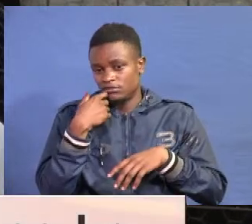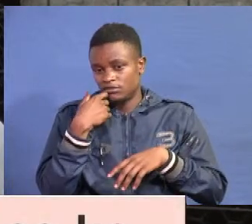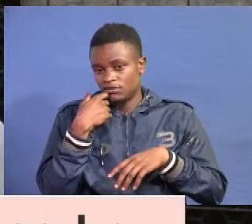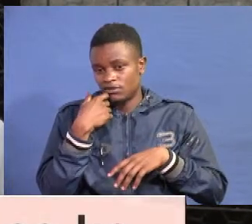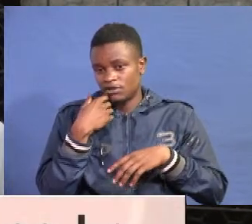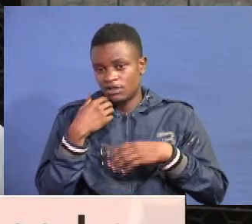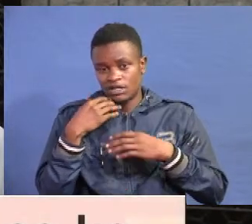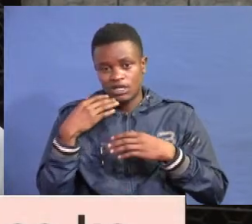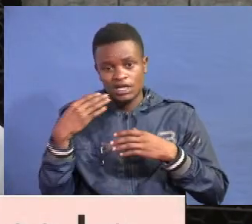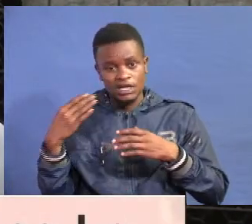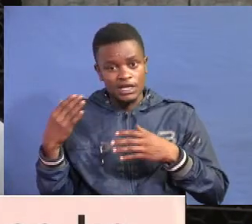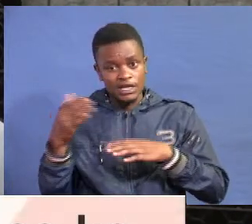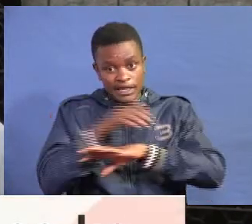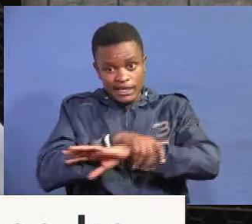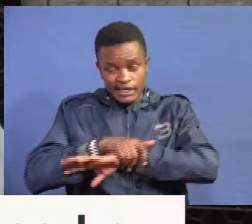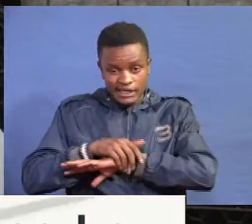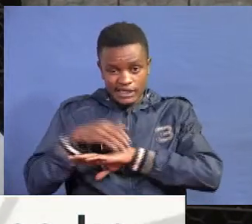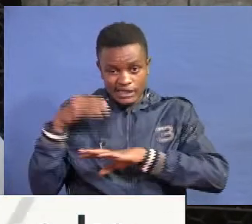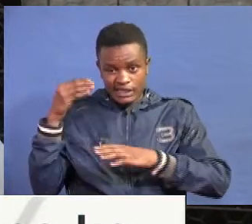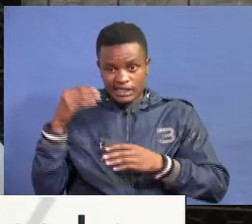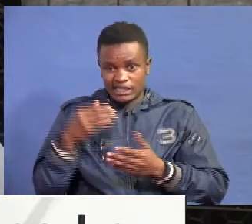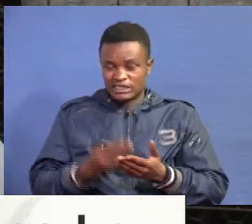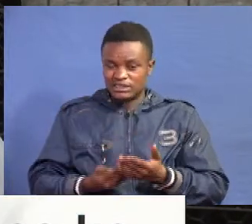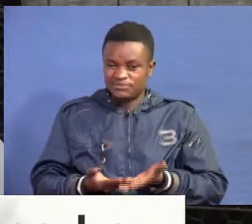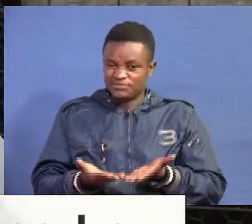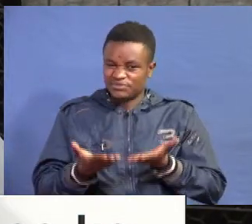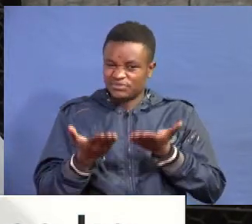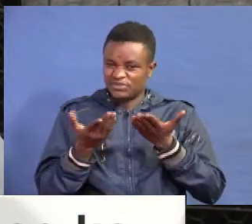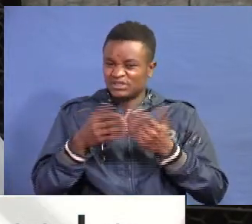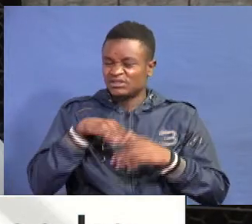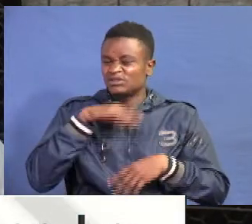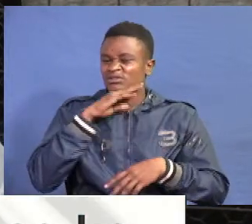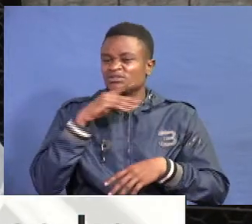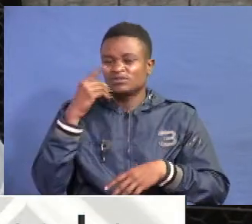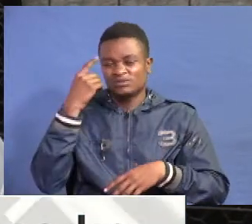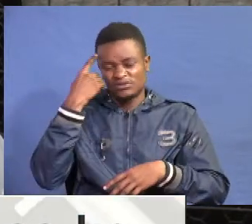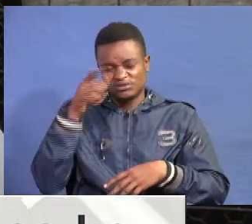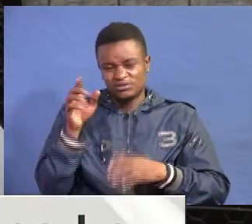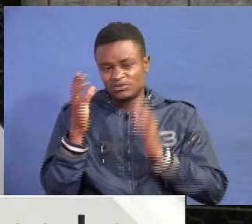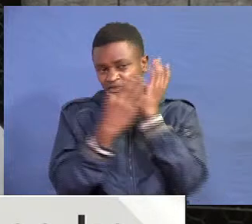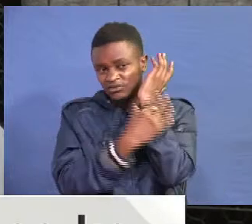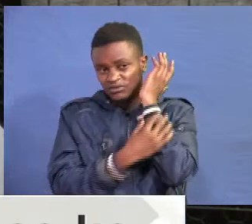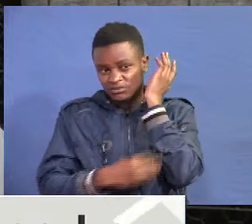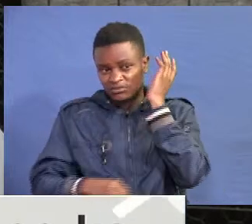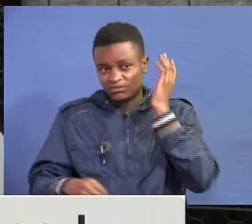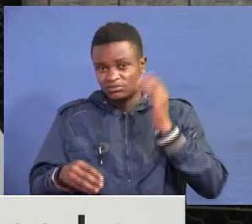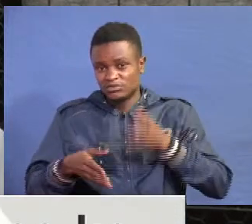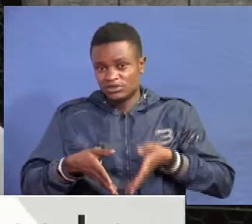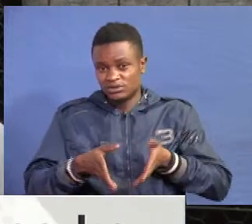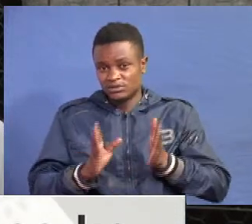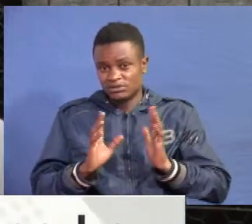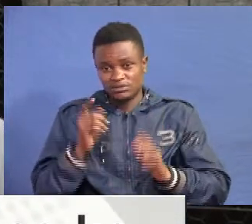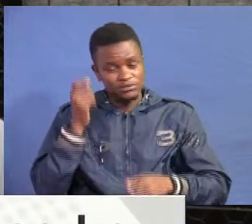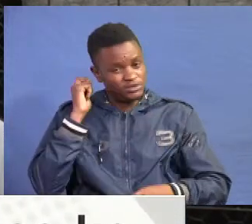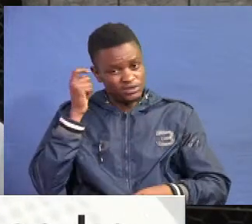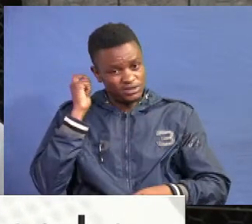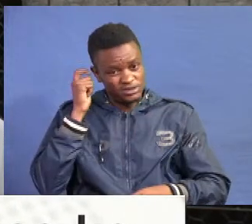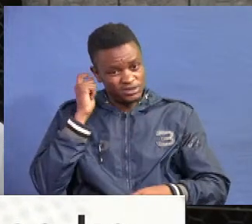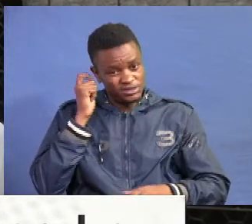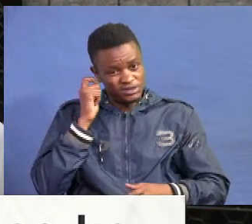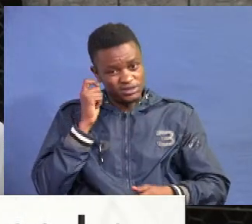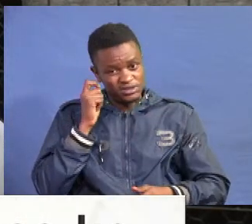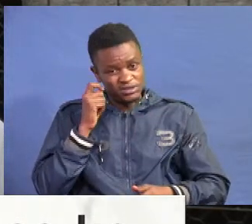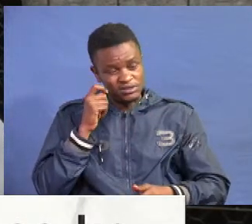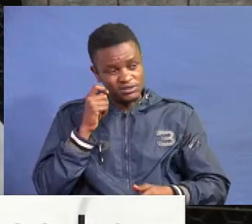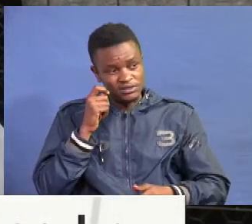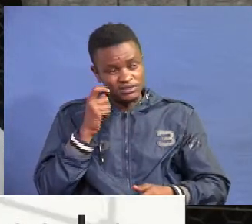who get high mortalities because of lack of proper brooding techniques. But then farmers like Winnie come in and fill